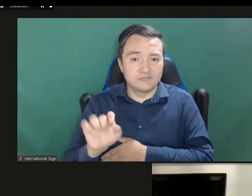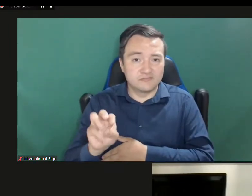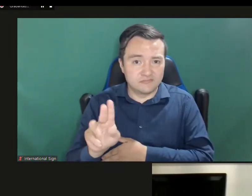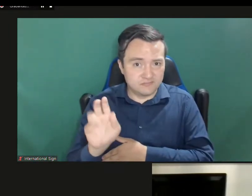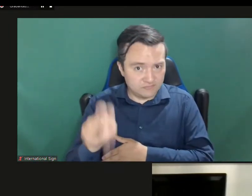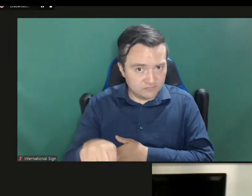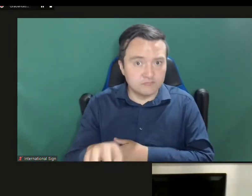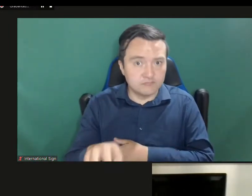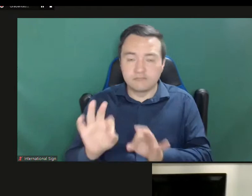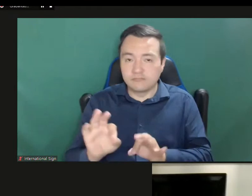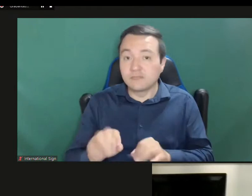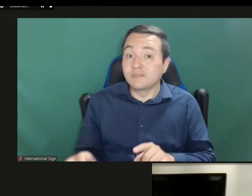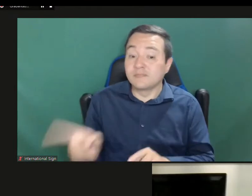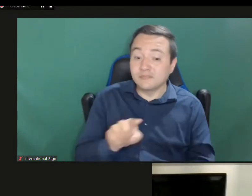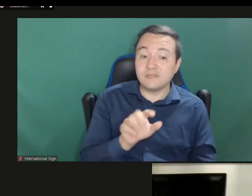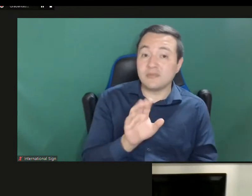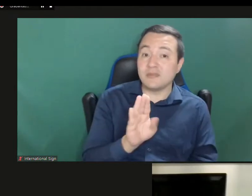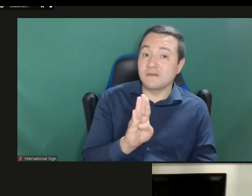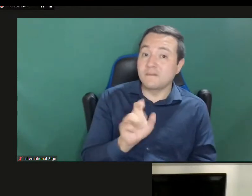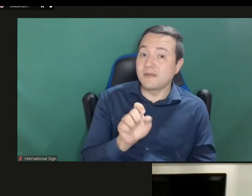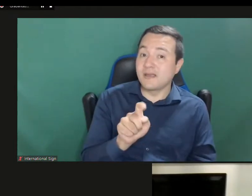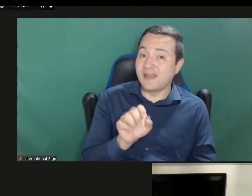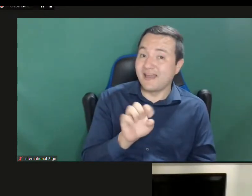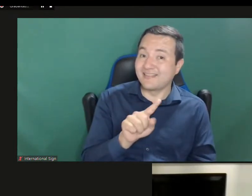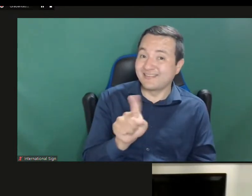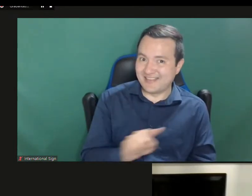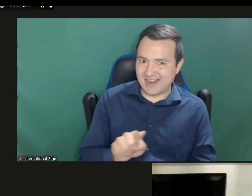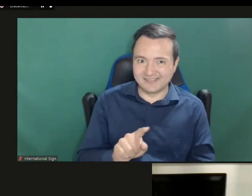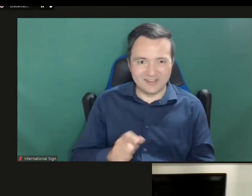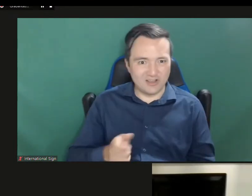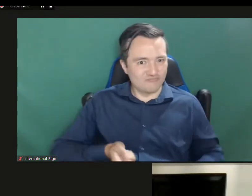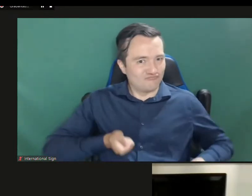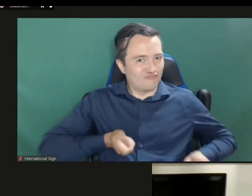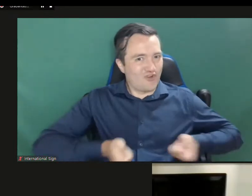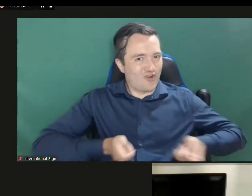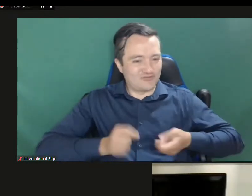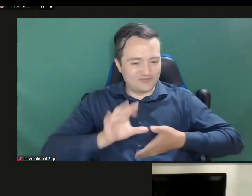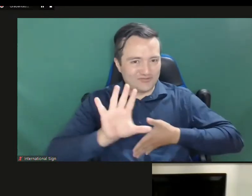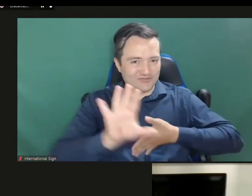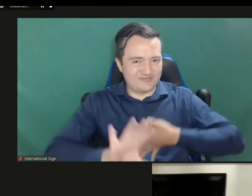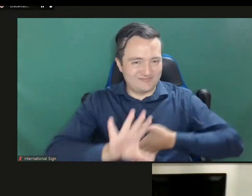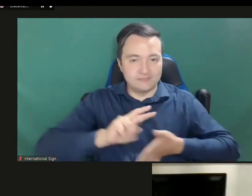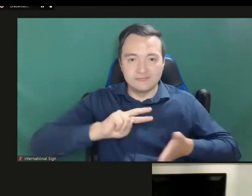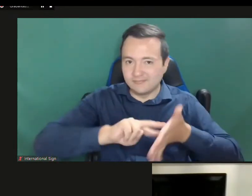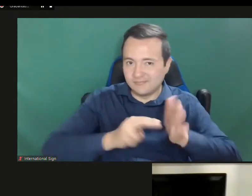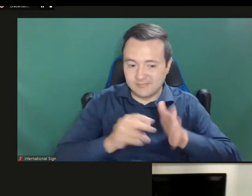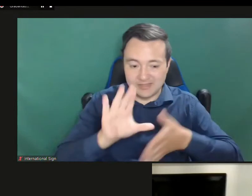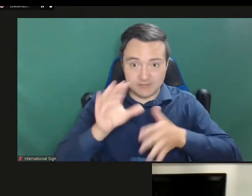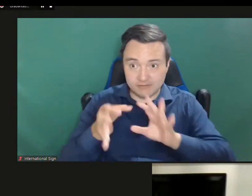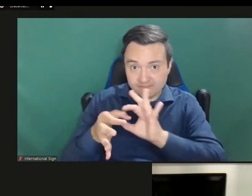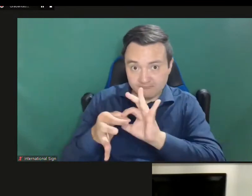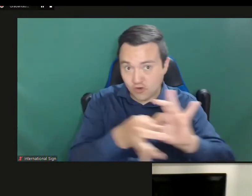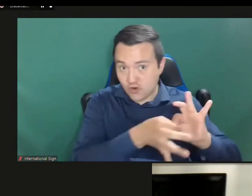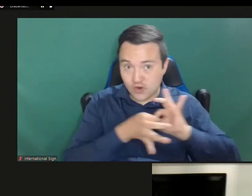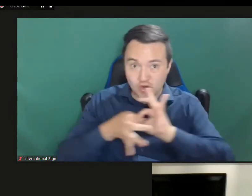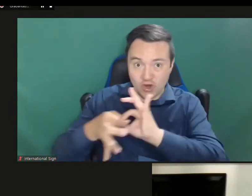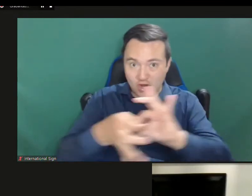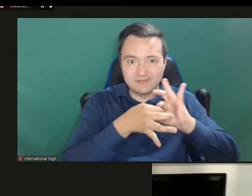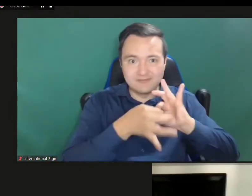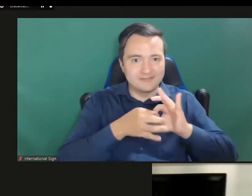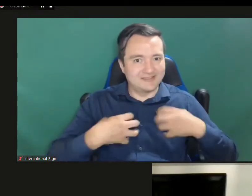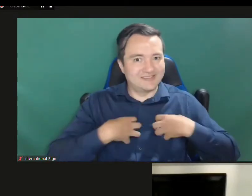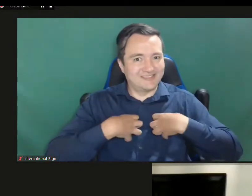Dr. Beatriz is the Regional Coordinator of the Healthy Latin American Coalition, CLAS as it's known.